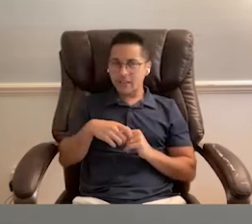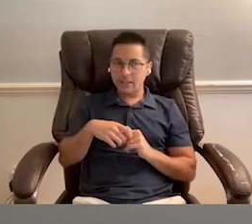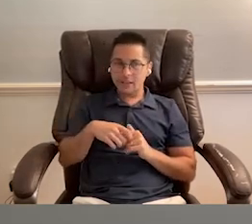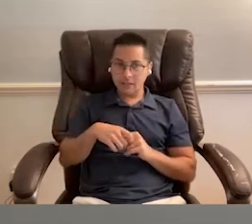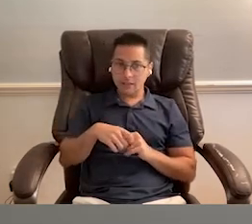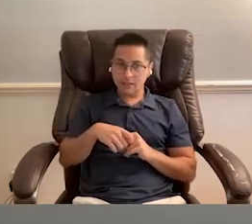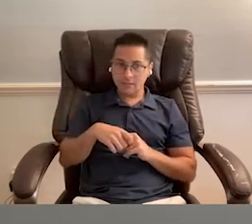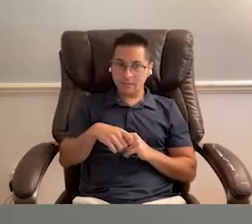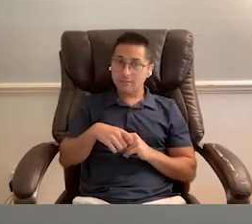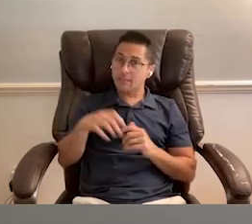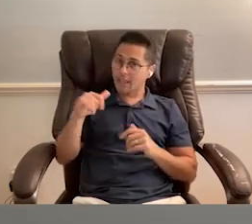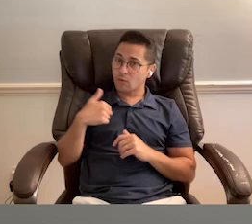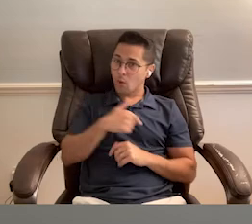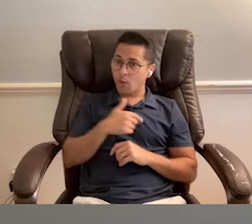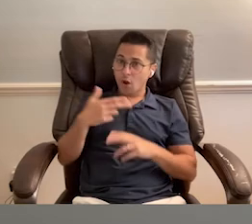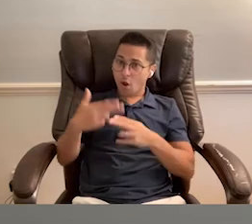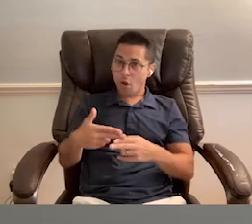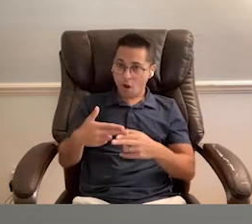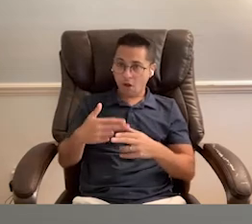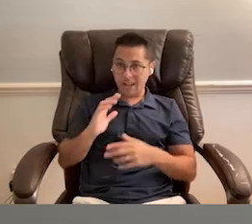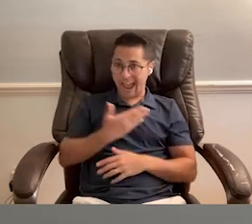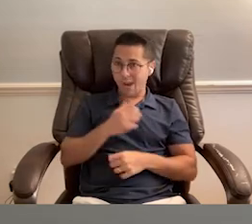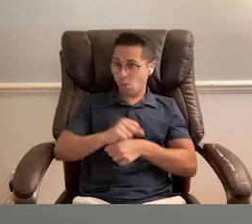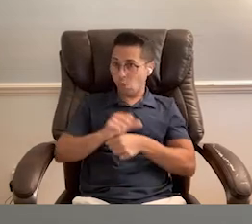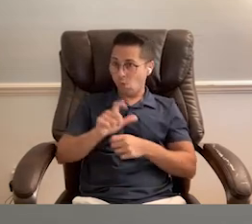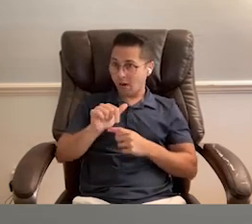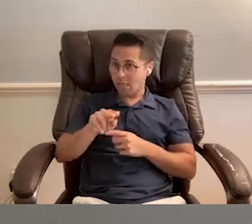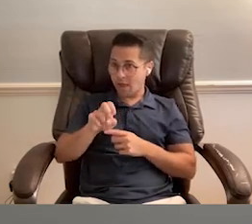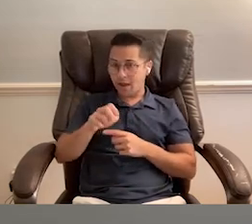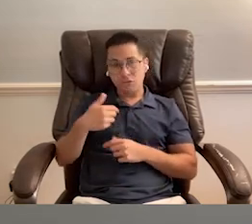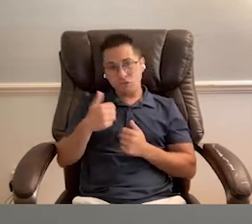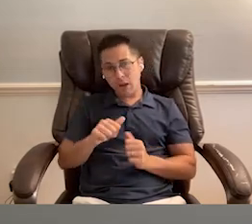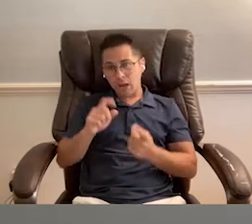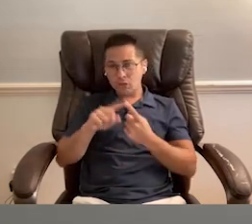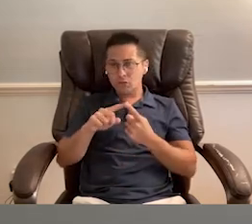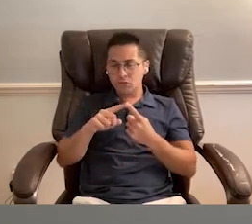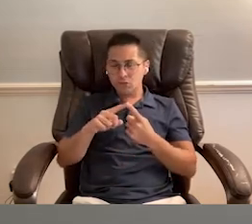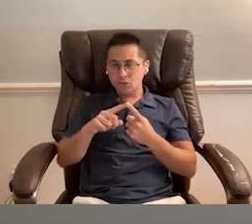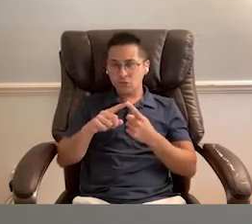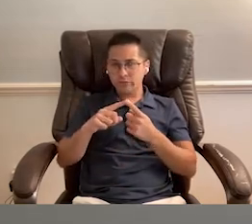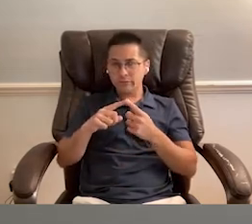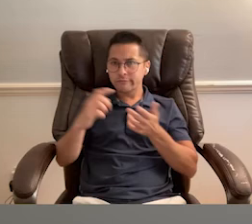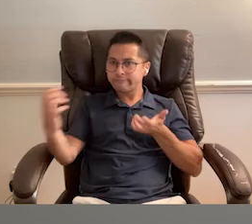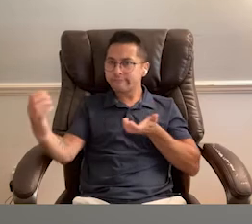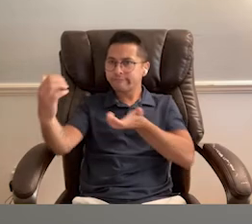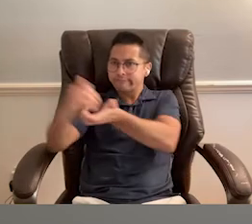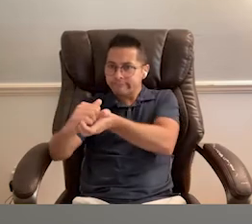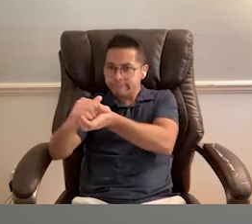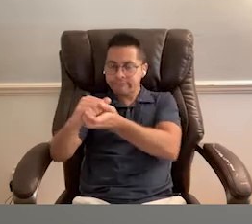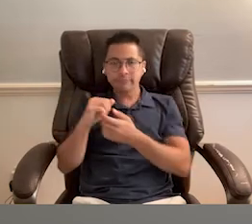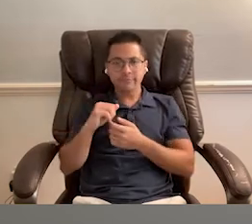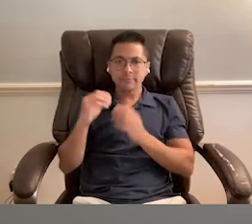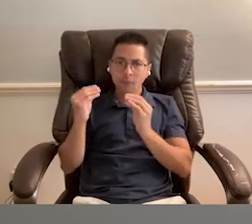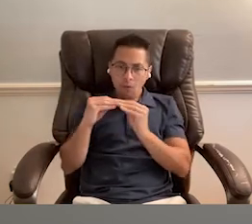it's what we call it in our work line is trying to bring that bridge closer. And it's the